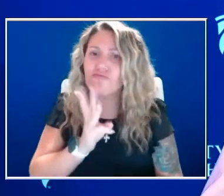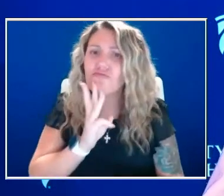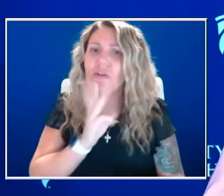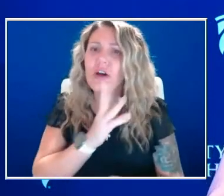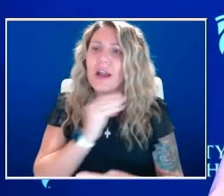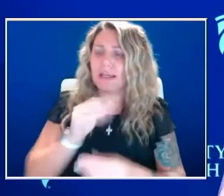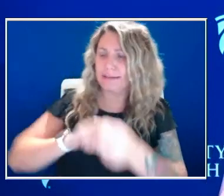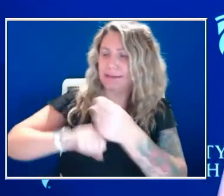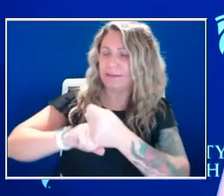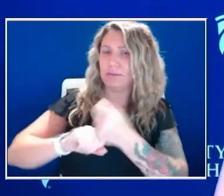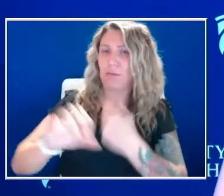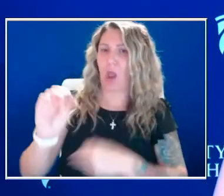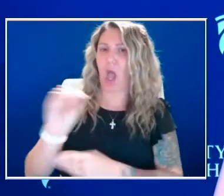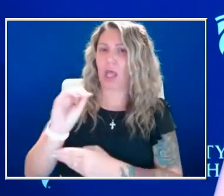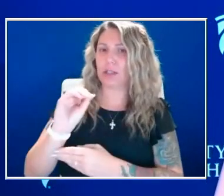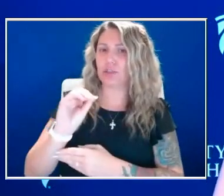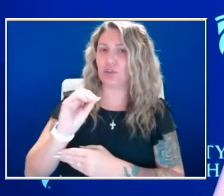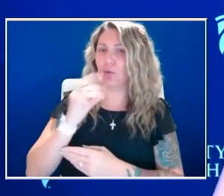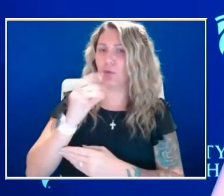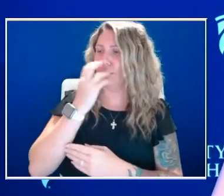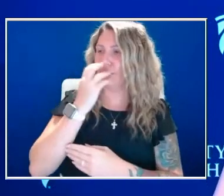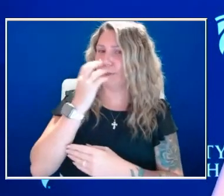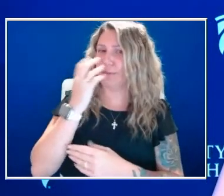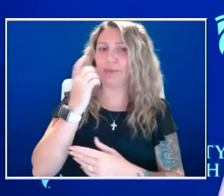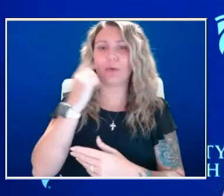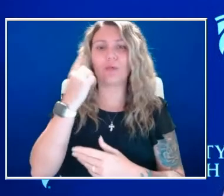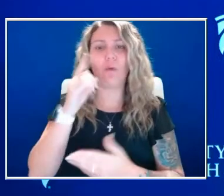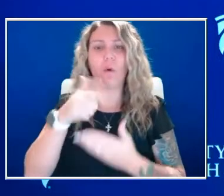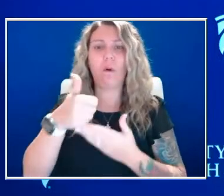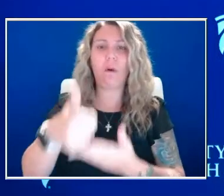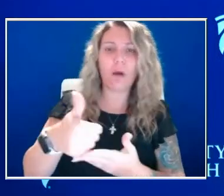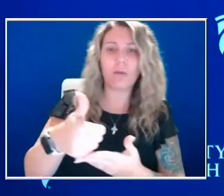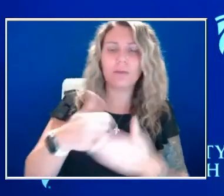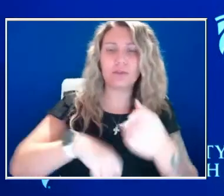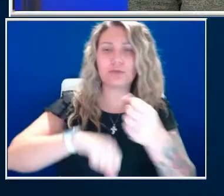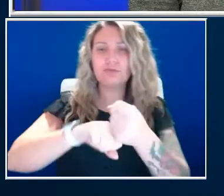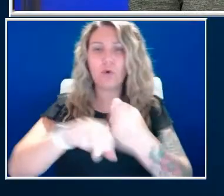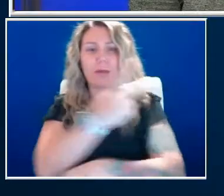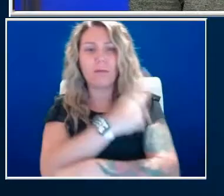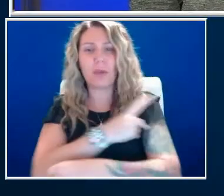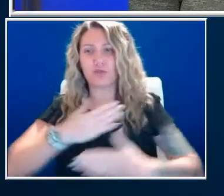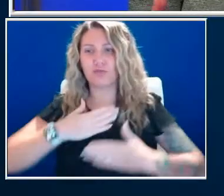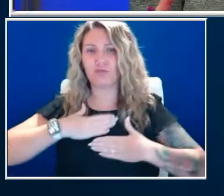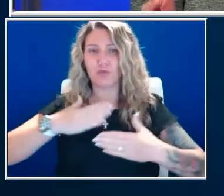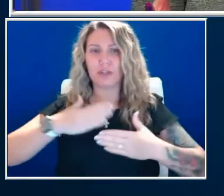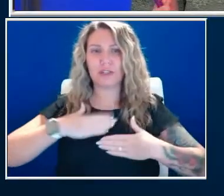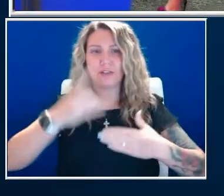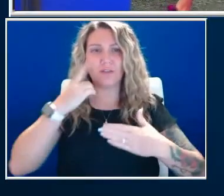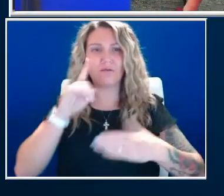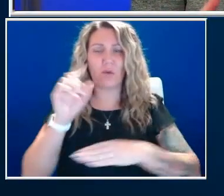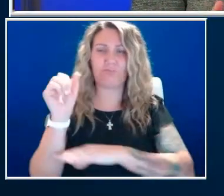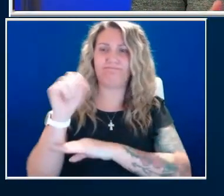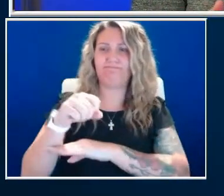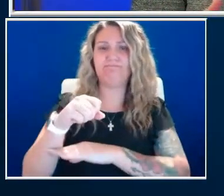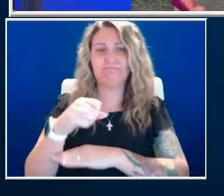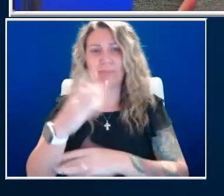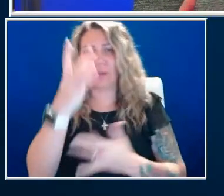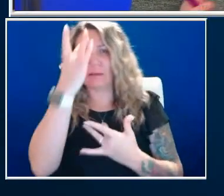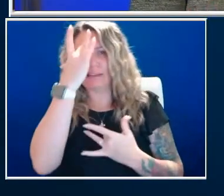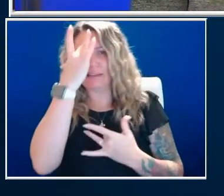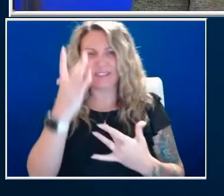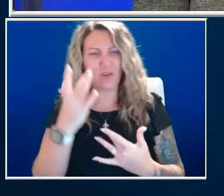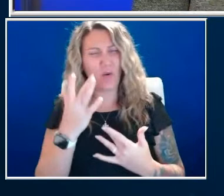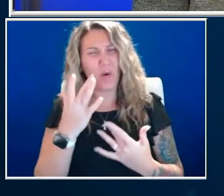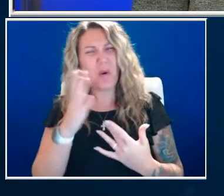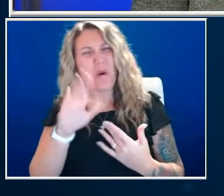help the work of breathing of our patients and support them to get over this illness. So Dr. Sood, though, why is this putting so many people, adults